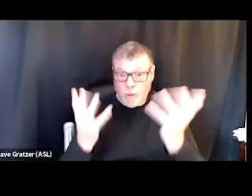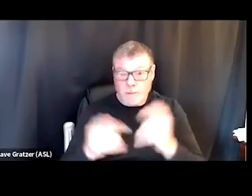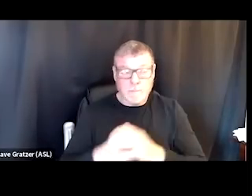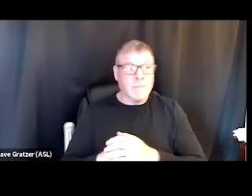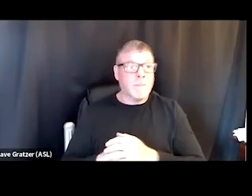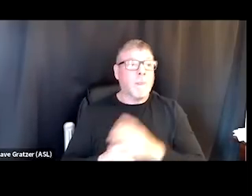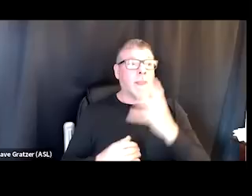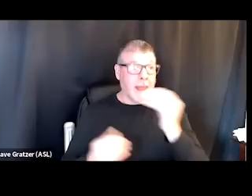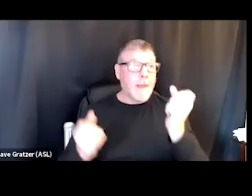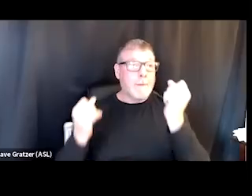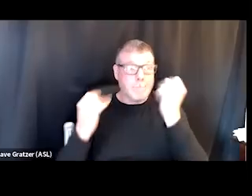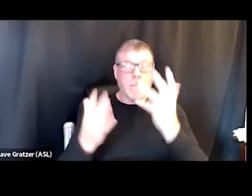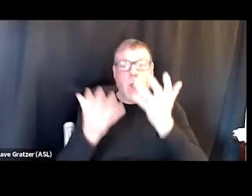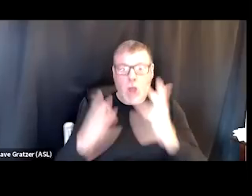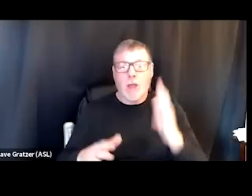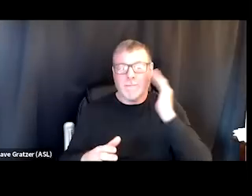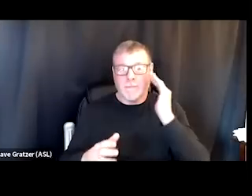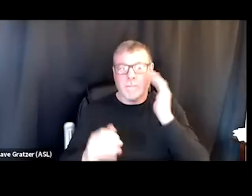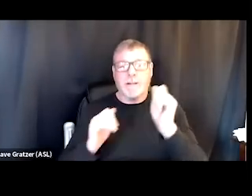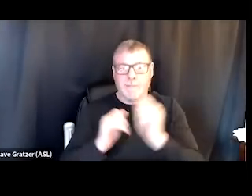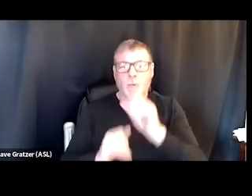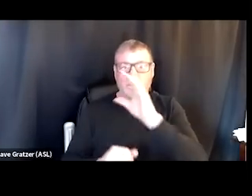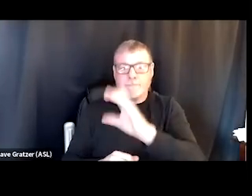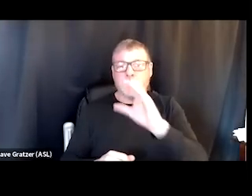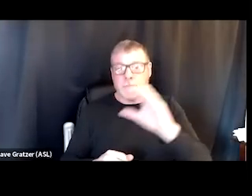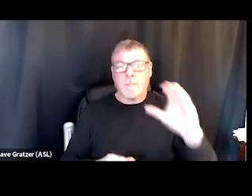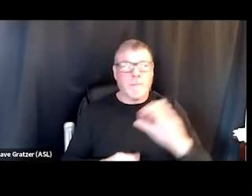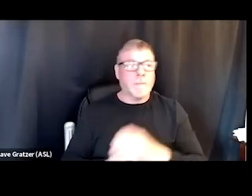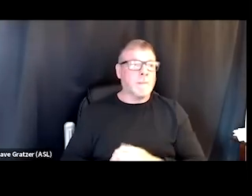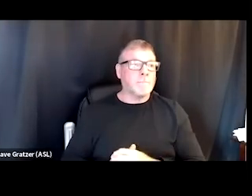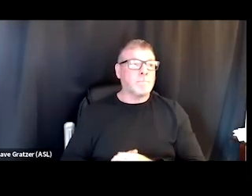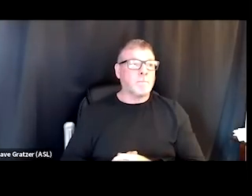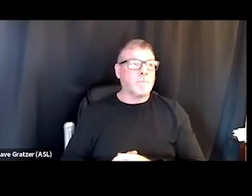are already familiar with the Trust of Circle the City. Next slide.